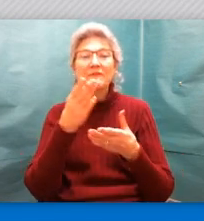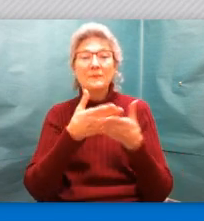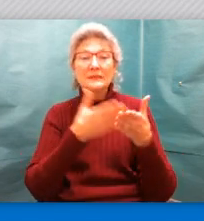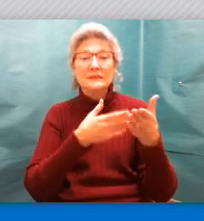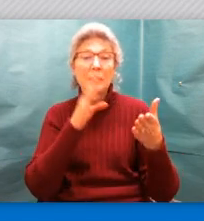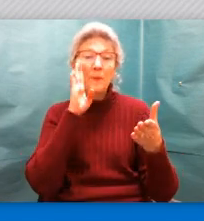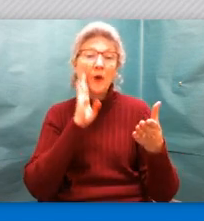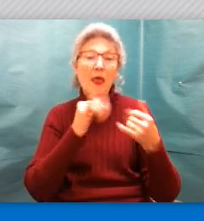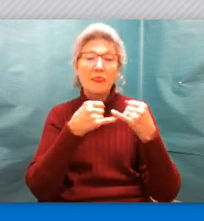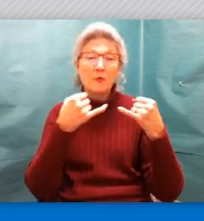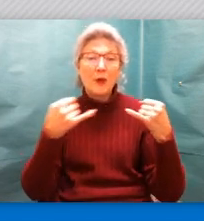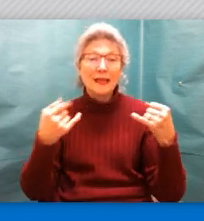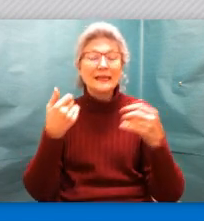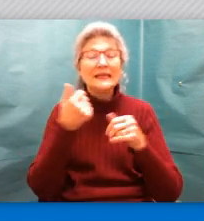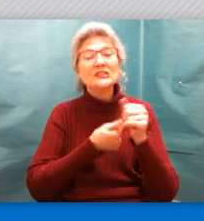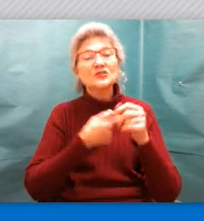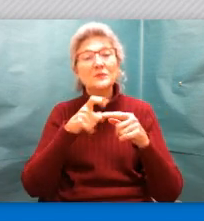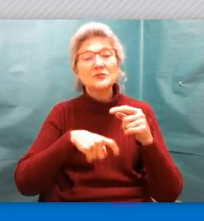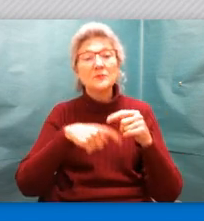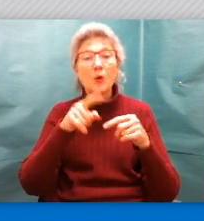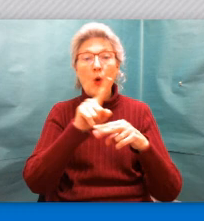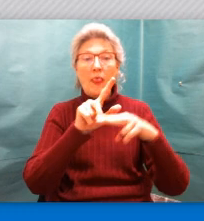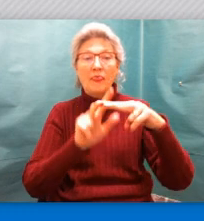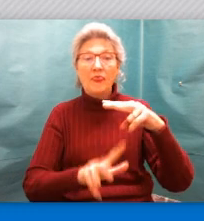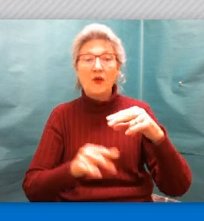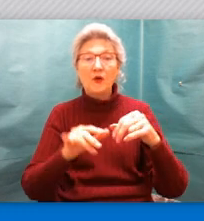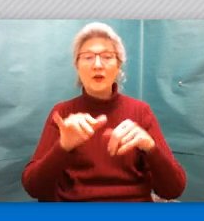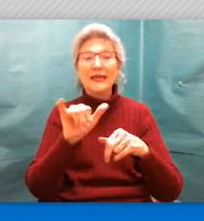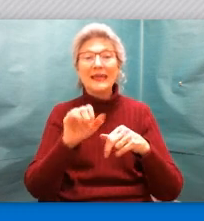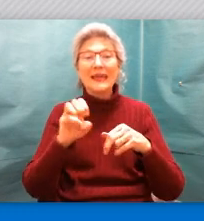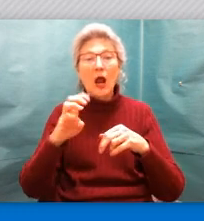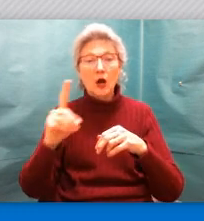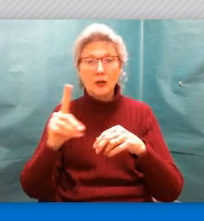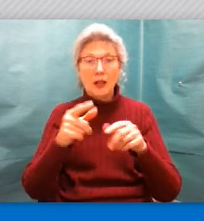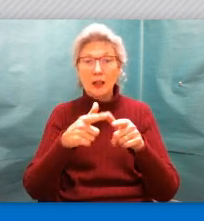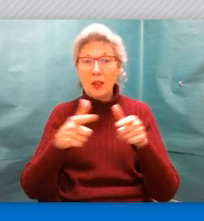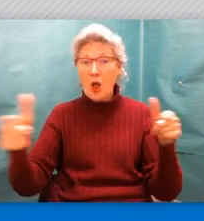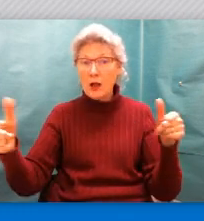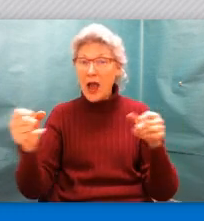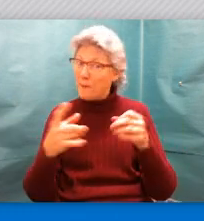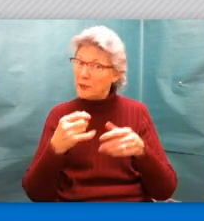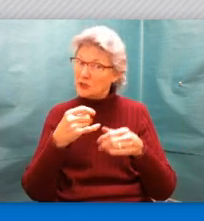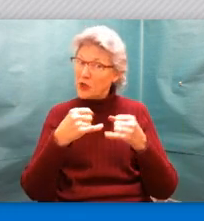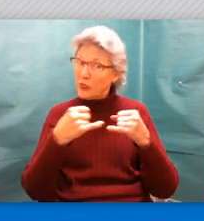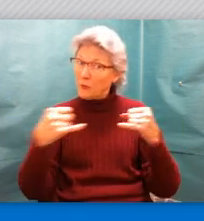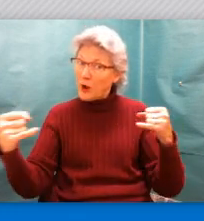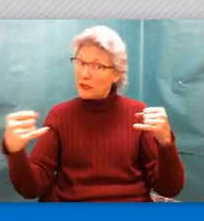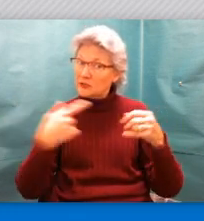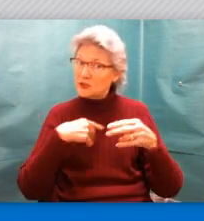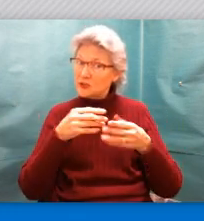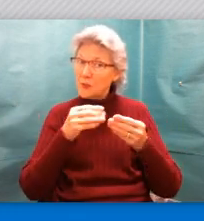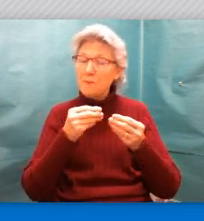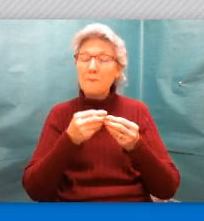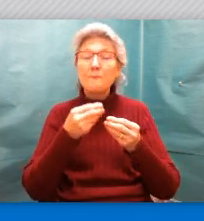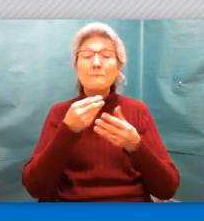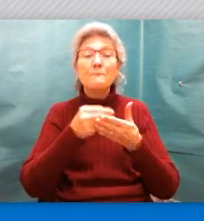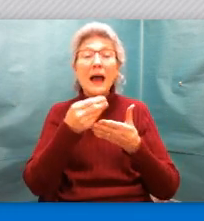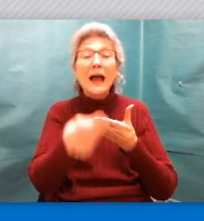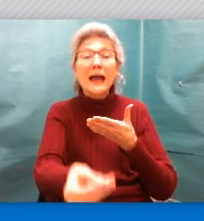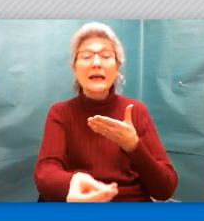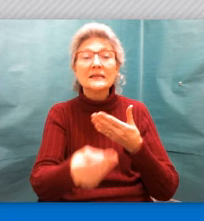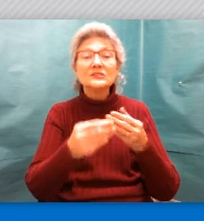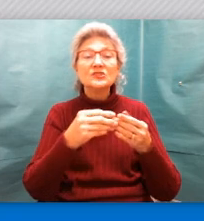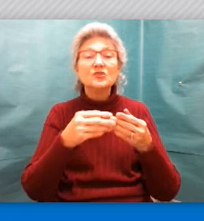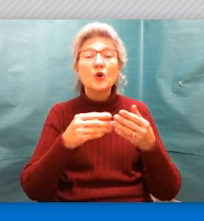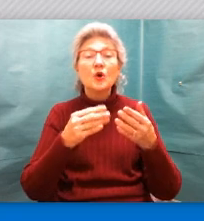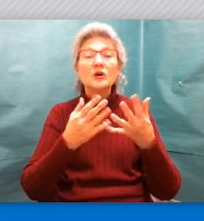be 1/3 yard long. How much thread should she buy to weave the bracelet? I can use a variety of strategies to